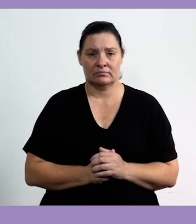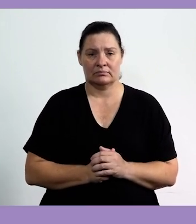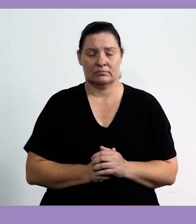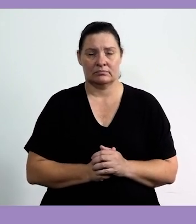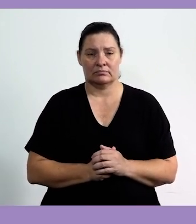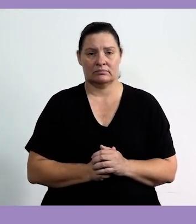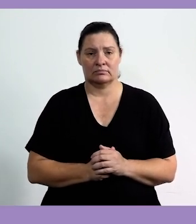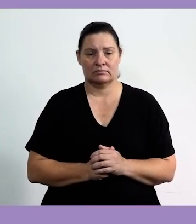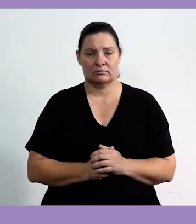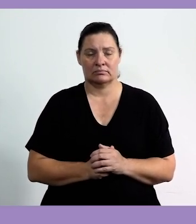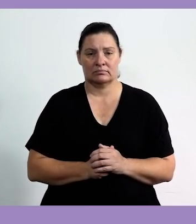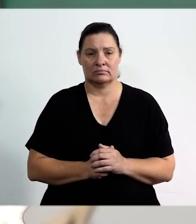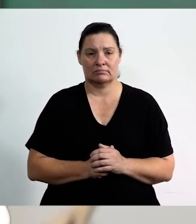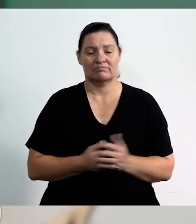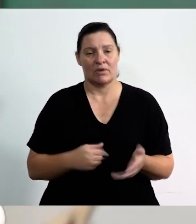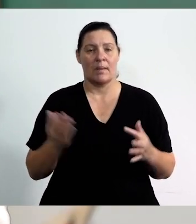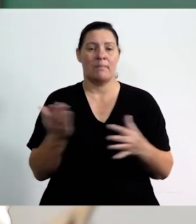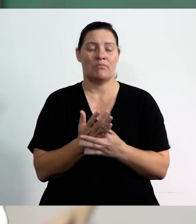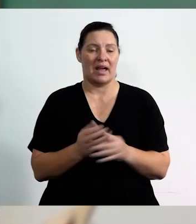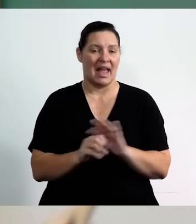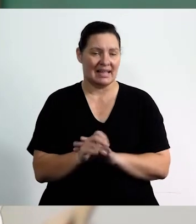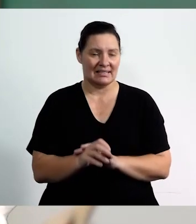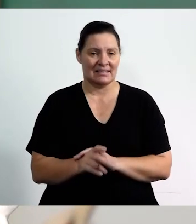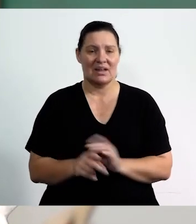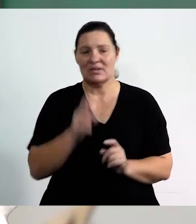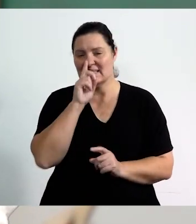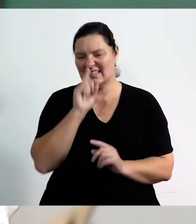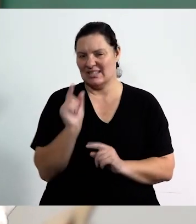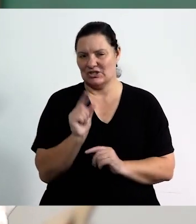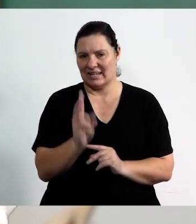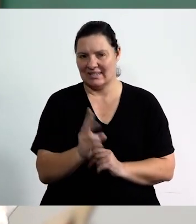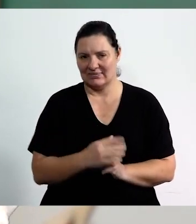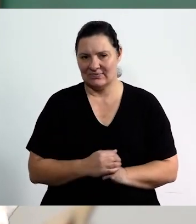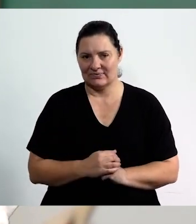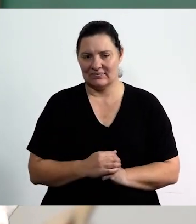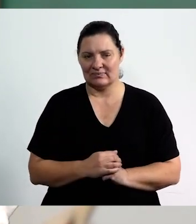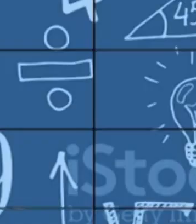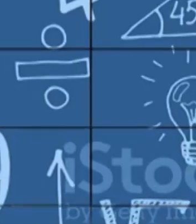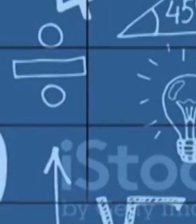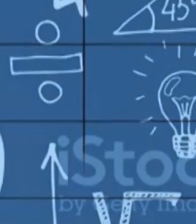exponent 6. Let's go to an ad break quickly, and then we'll see you just now.